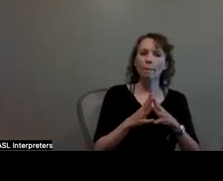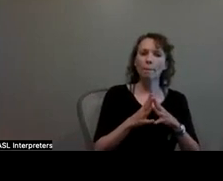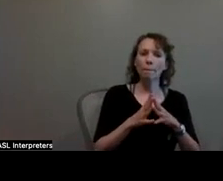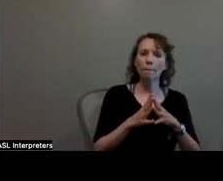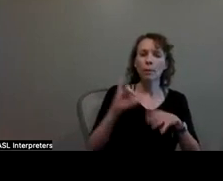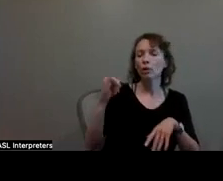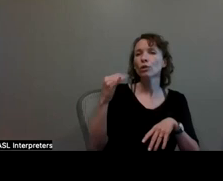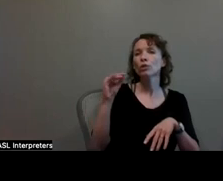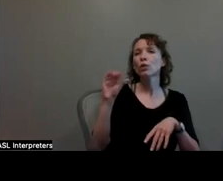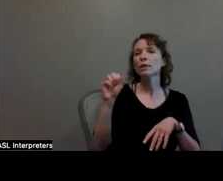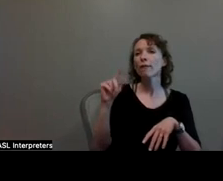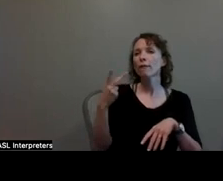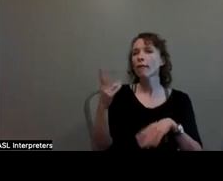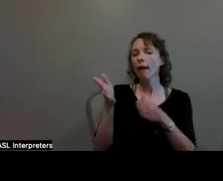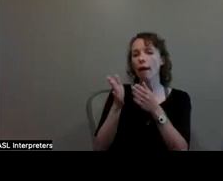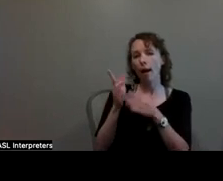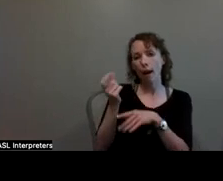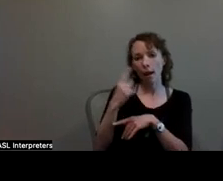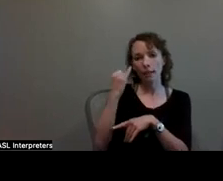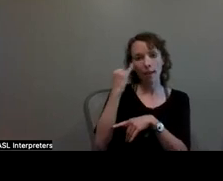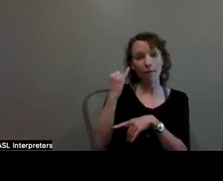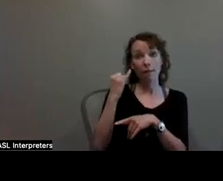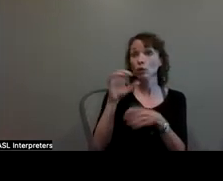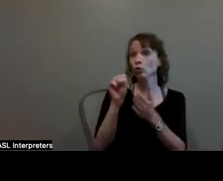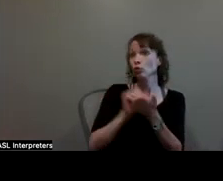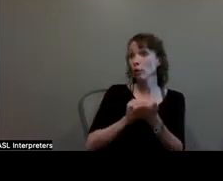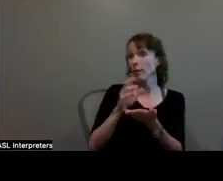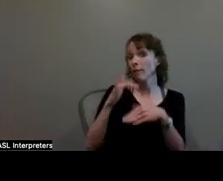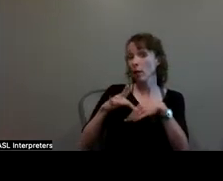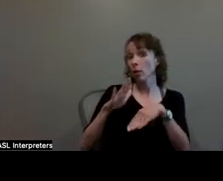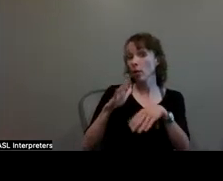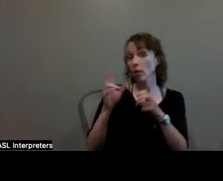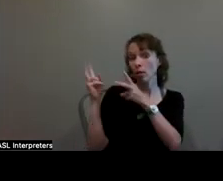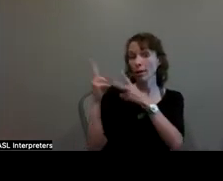Joseph asks if there's a single script available on GitHub.